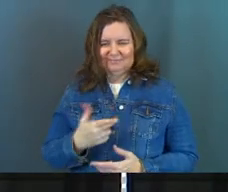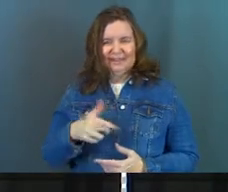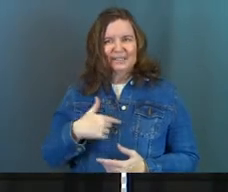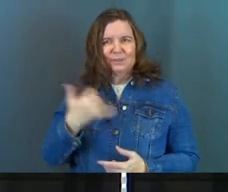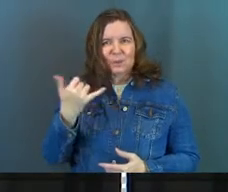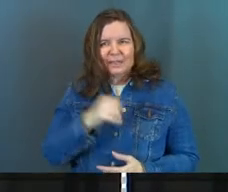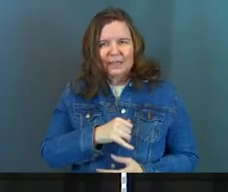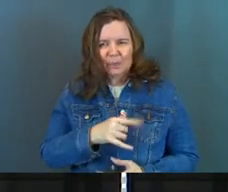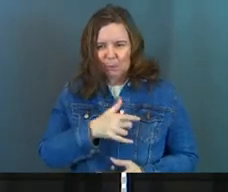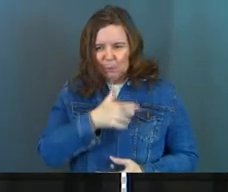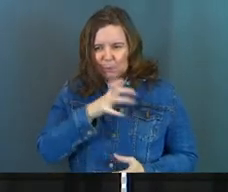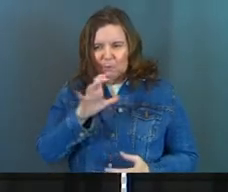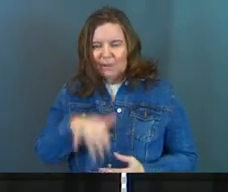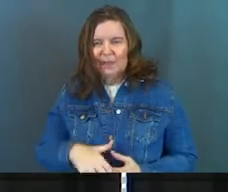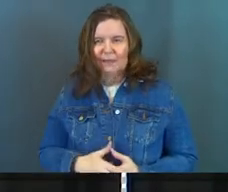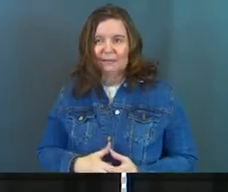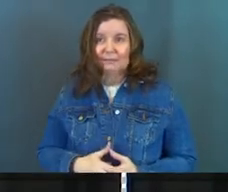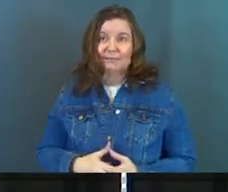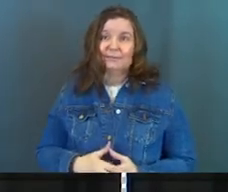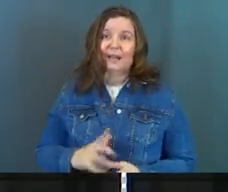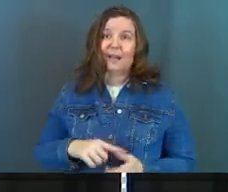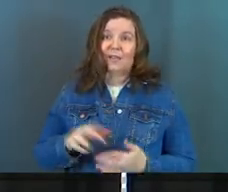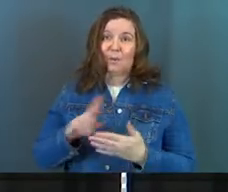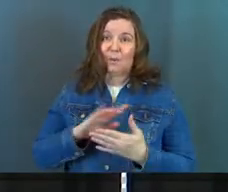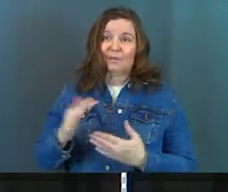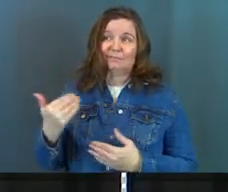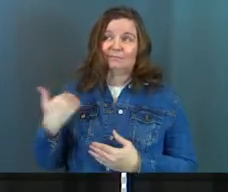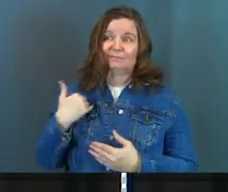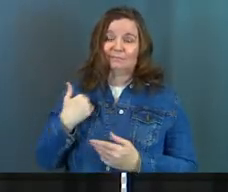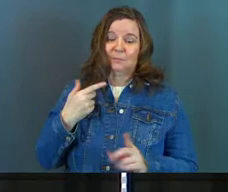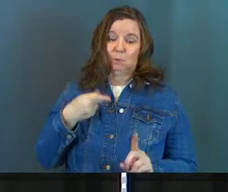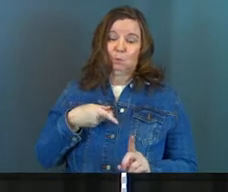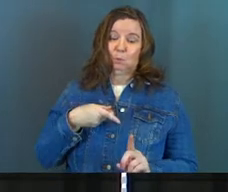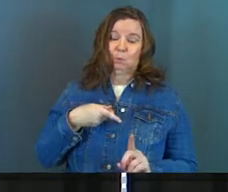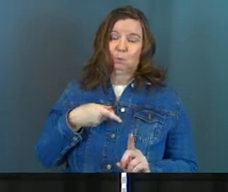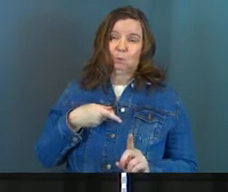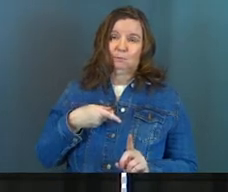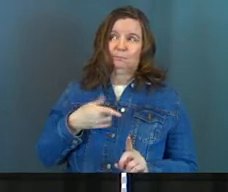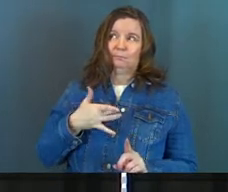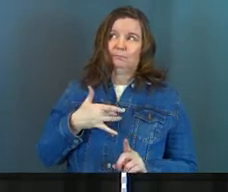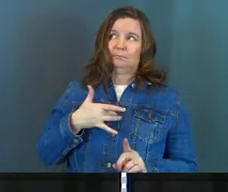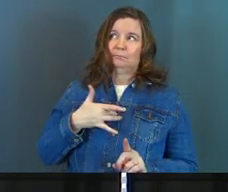is so silly. Who would do this? And then the Holy Spirit comes in like,